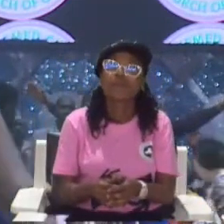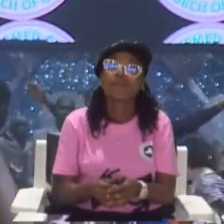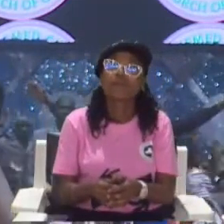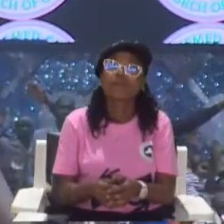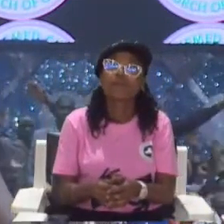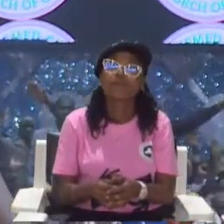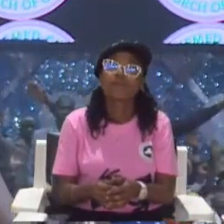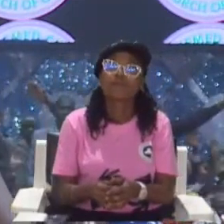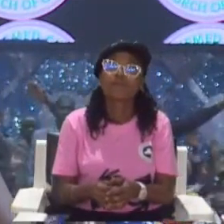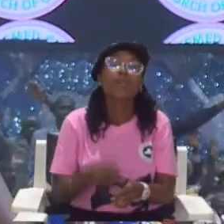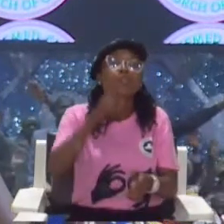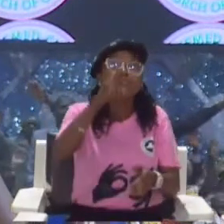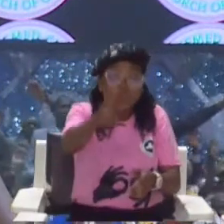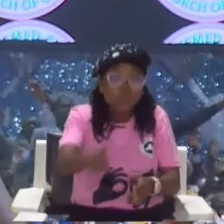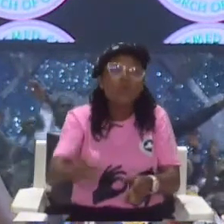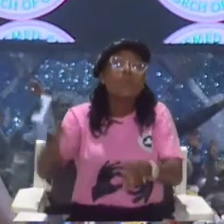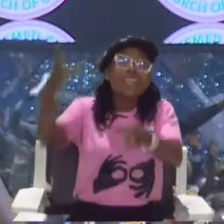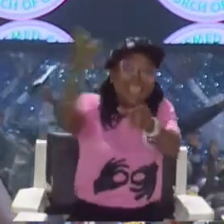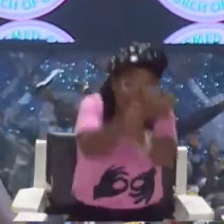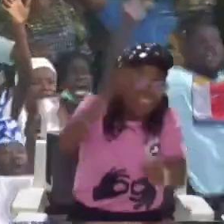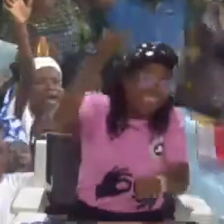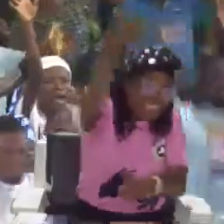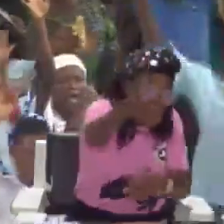will arrive before them.